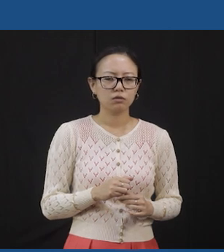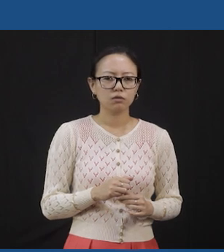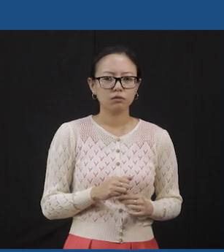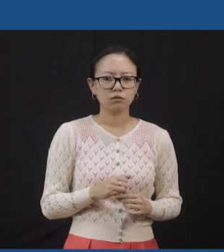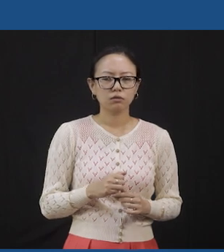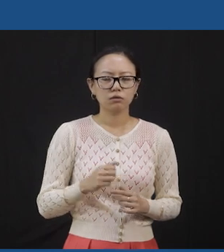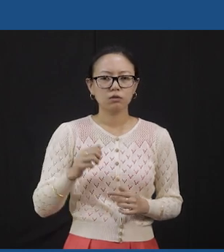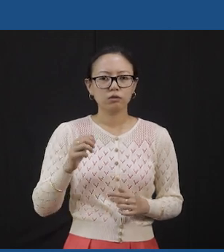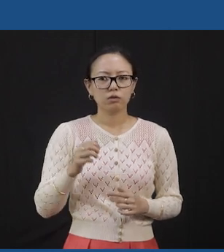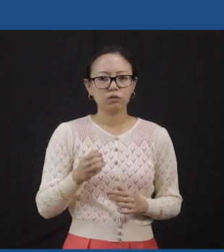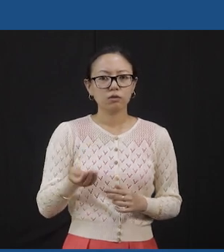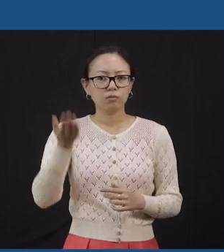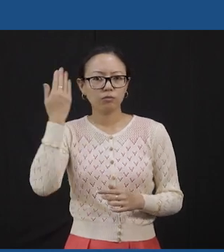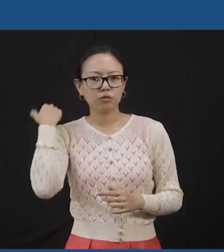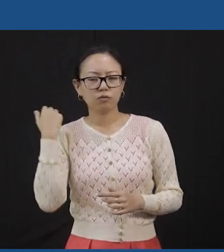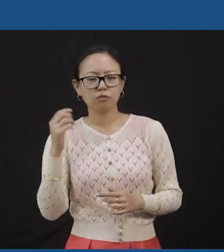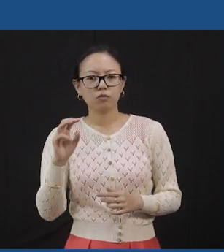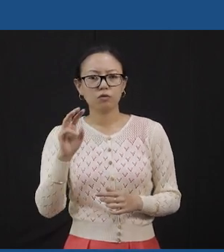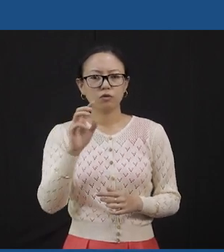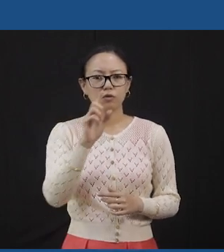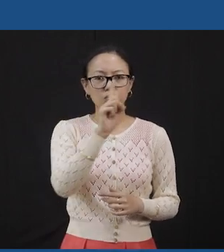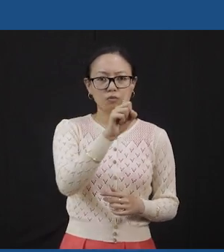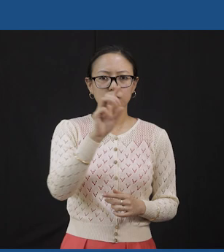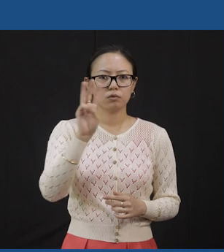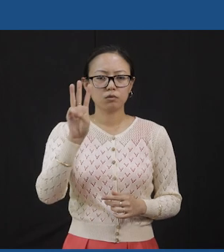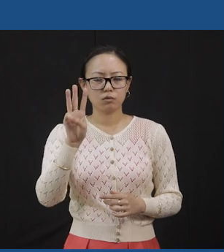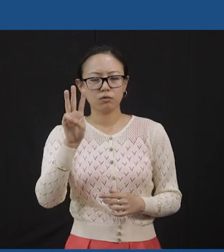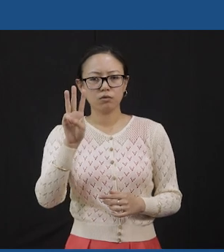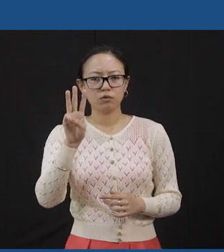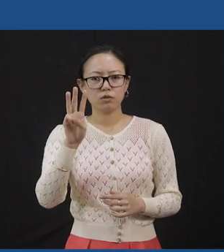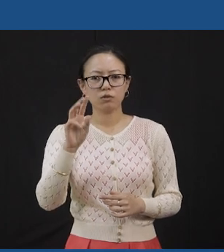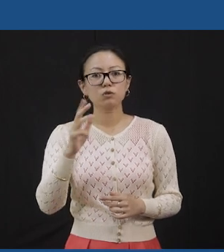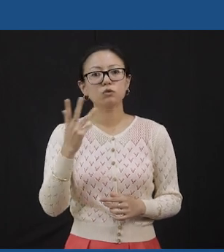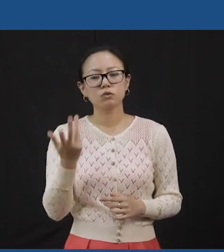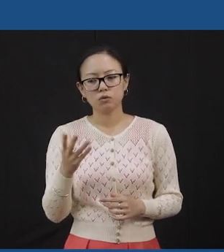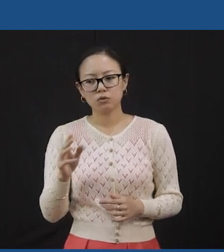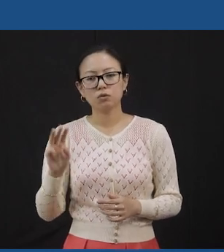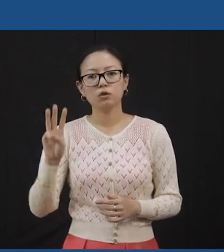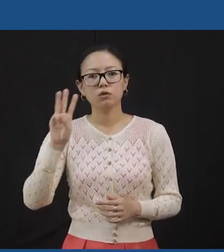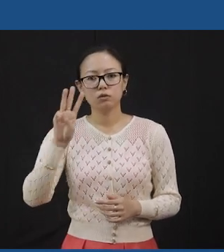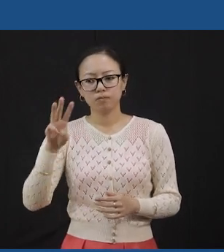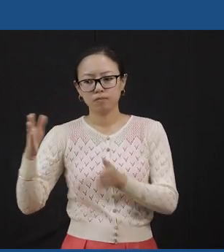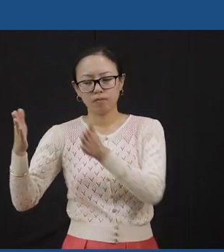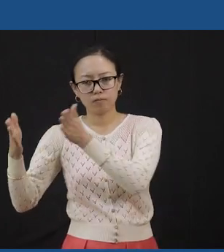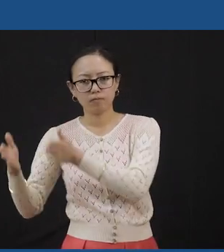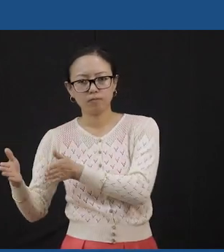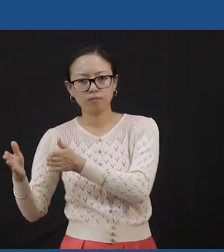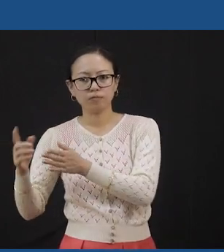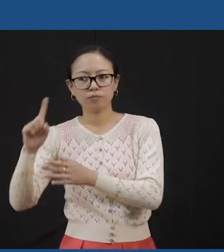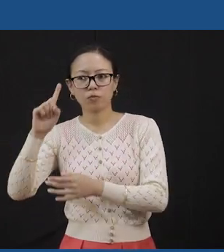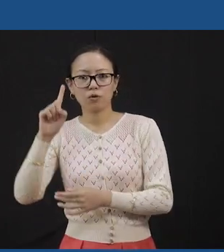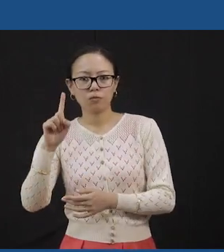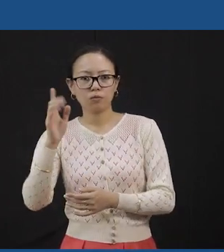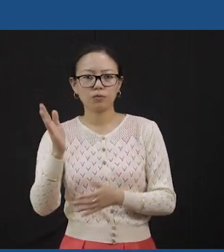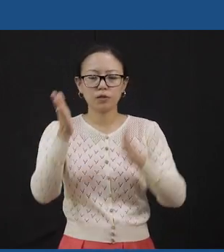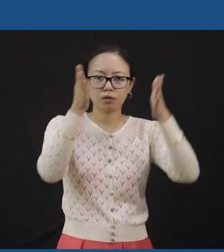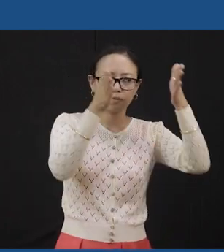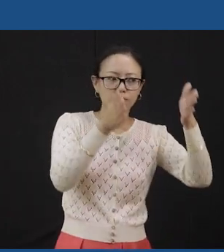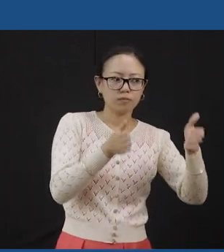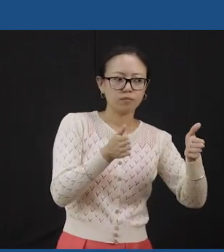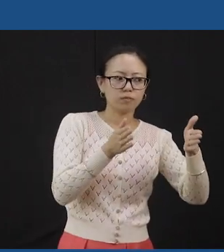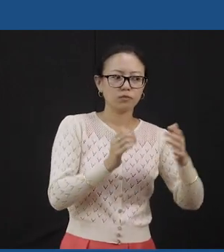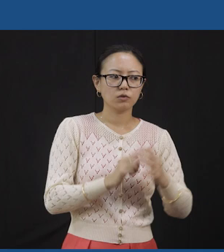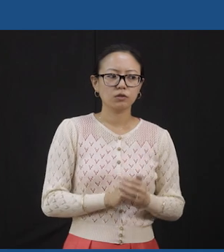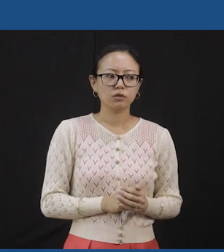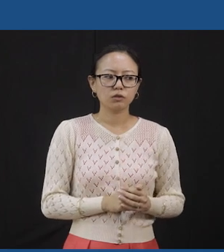So here you have 5 plus 8 is 13, 1 in hand, 1 in hand. So here you will subtract 7